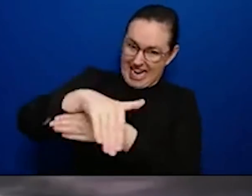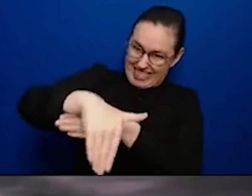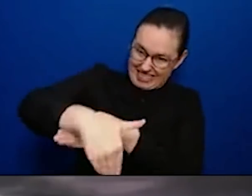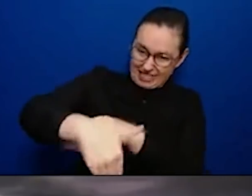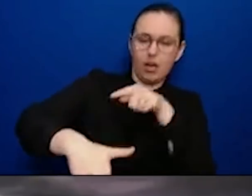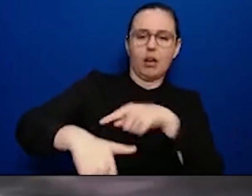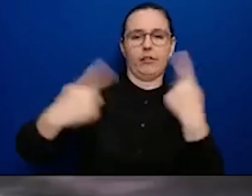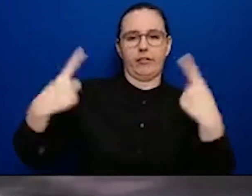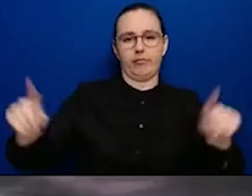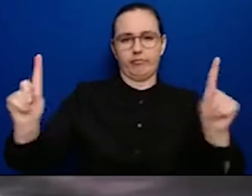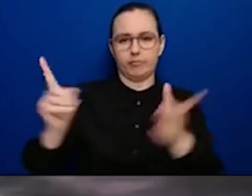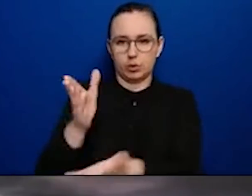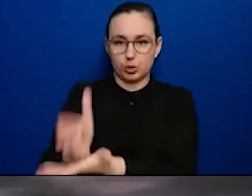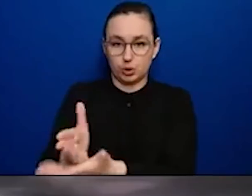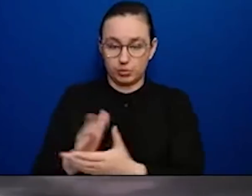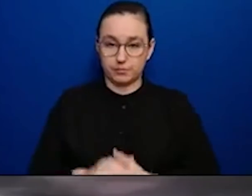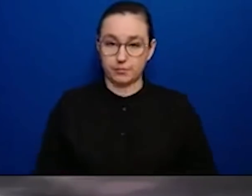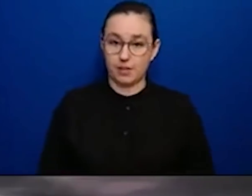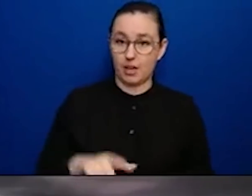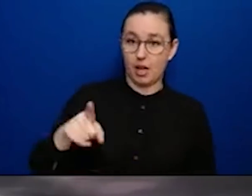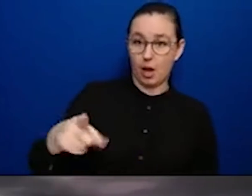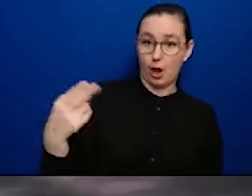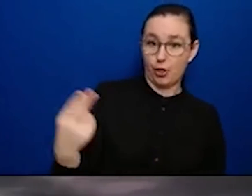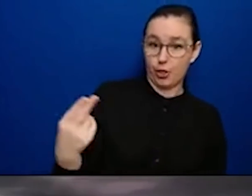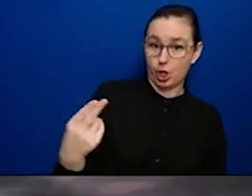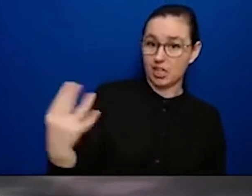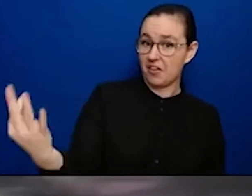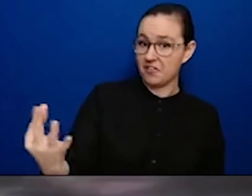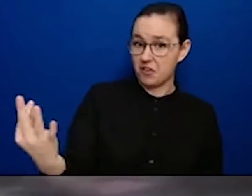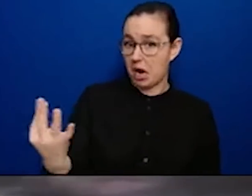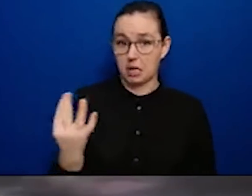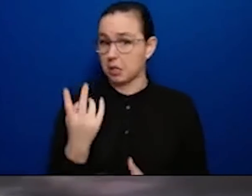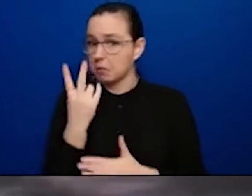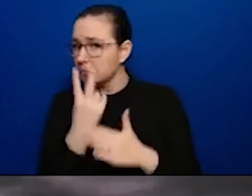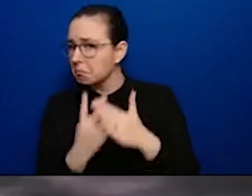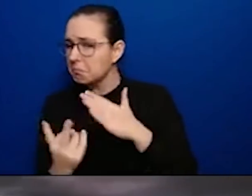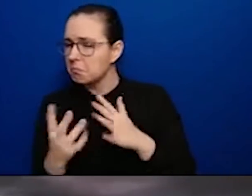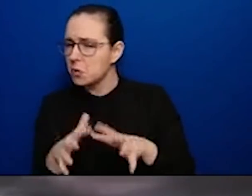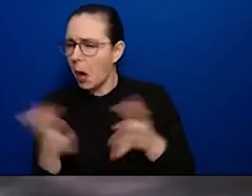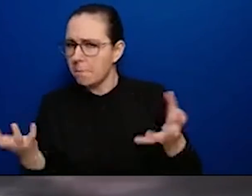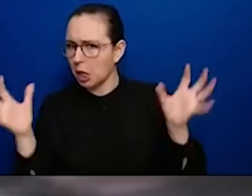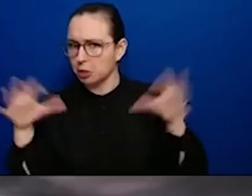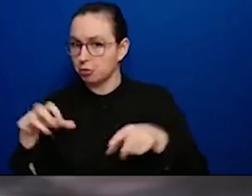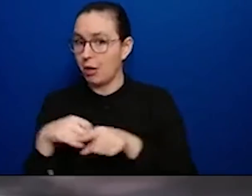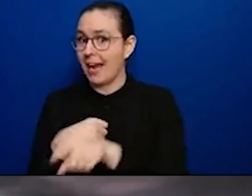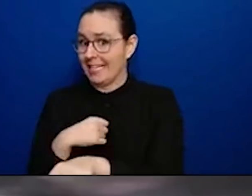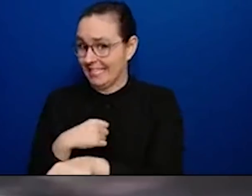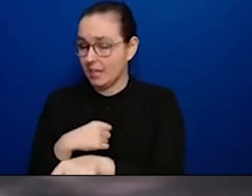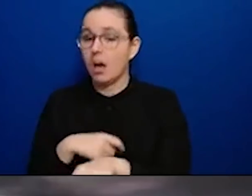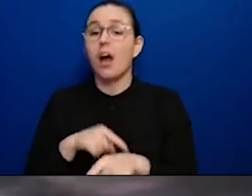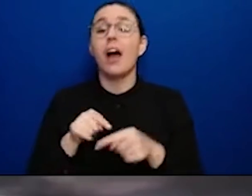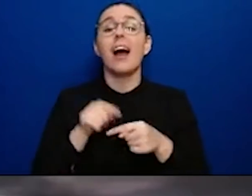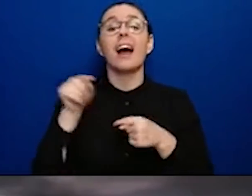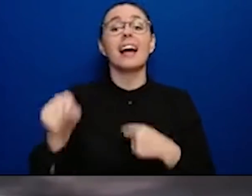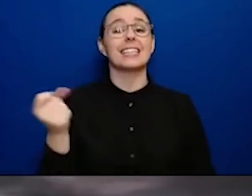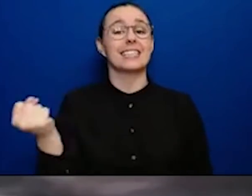now at Vancouver International, we have south winds 40 gusting to 60, and they should shift to southwest through the